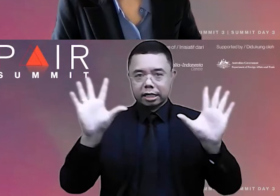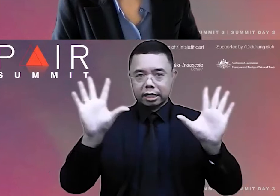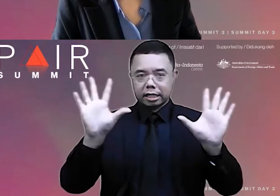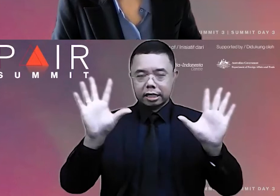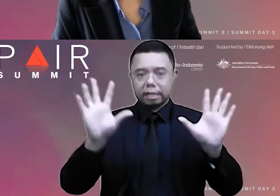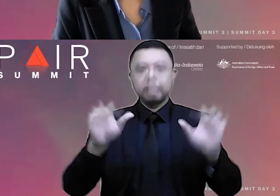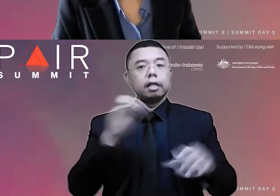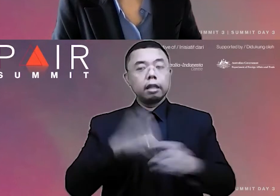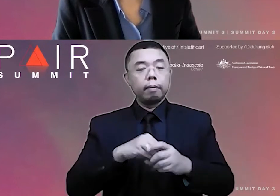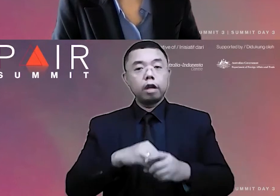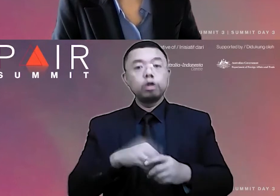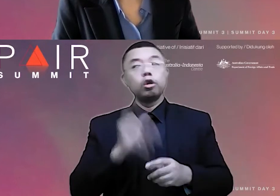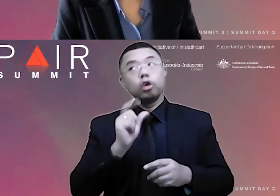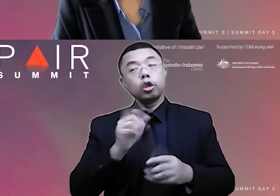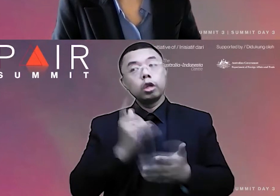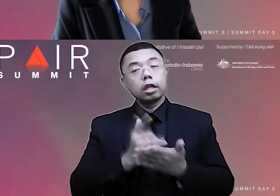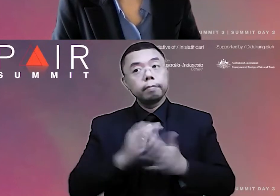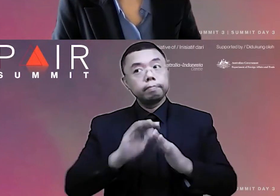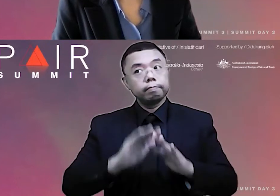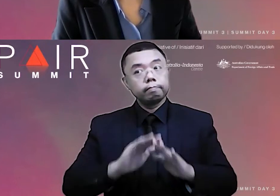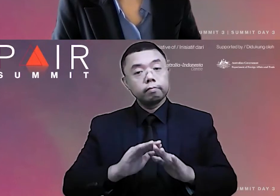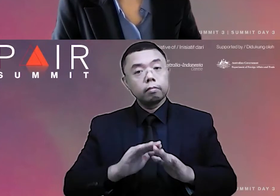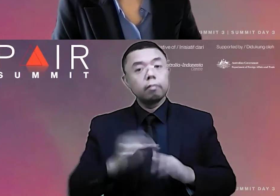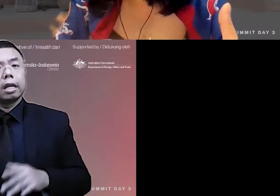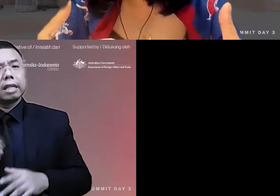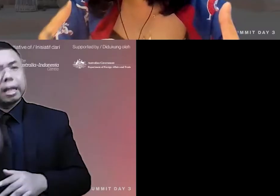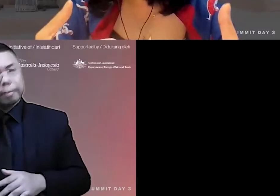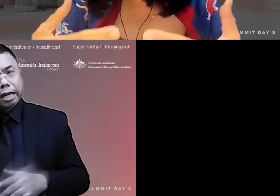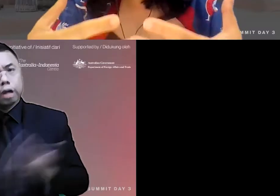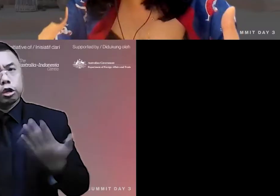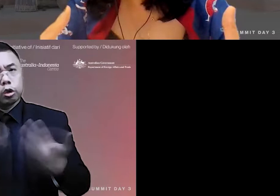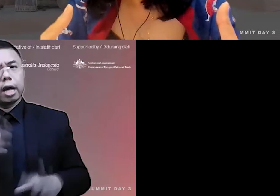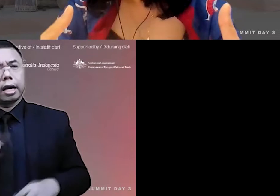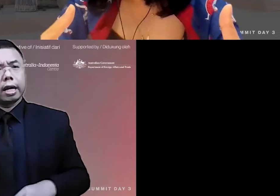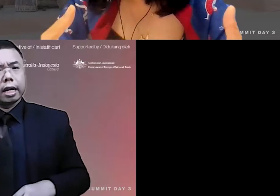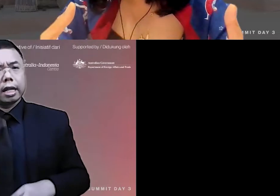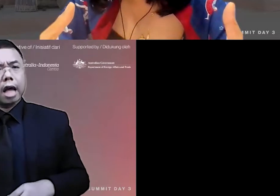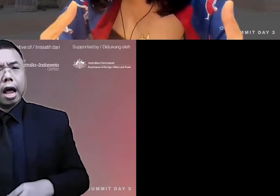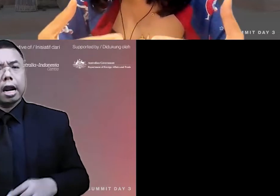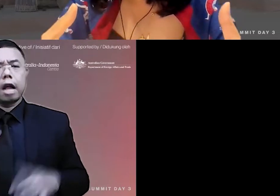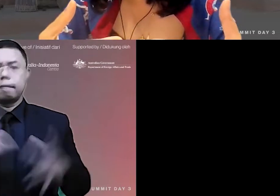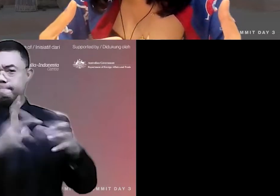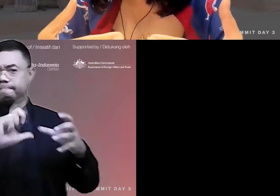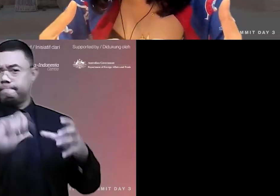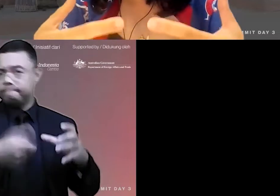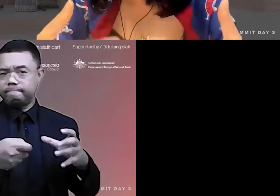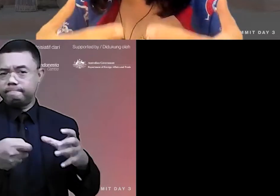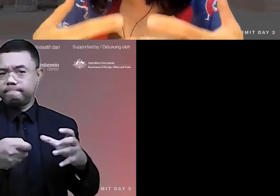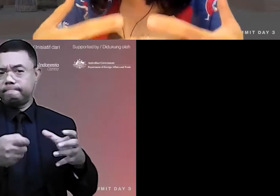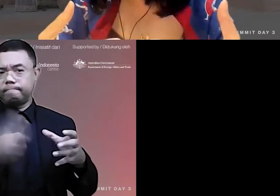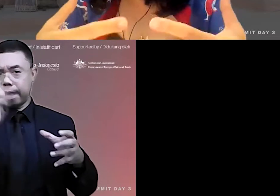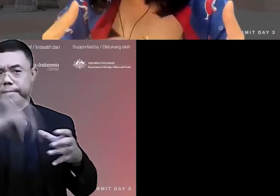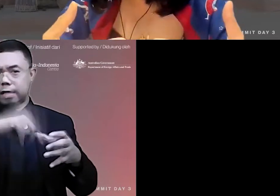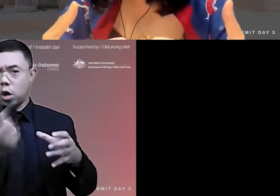know, after we have lockdown, we are encouraged to work at home. Apparently, lots of, you know,